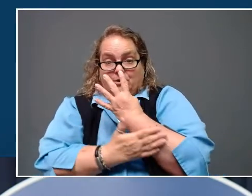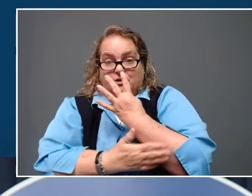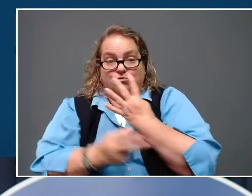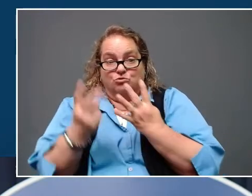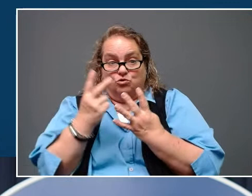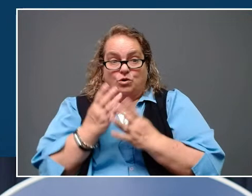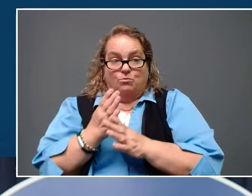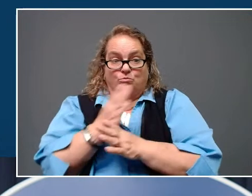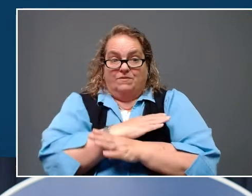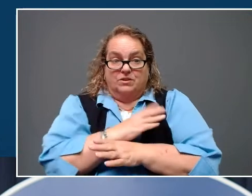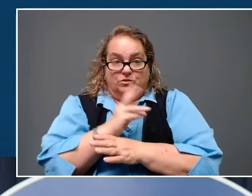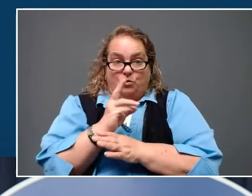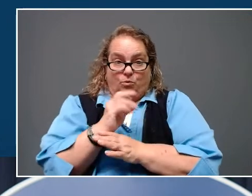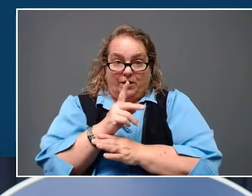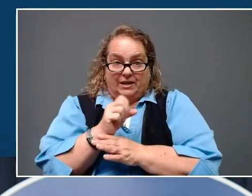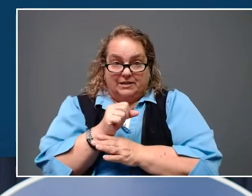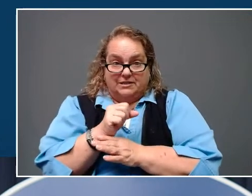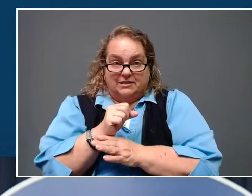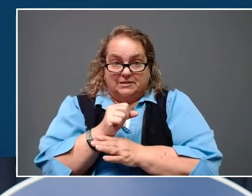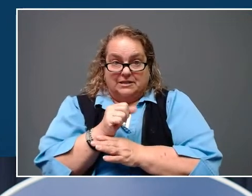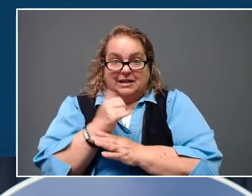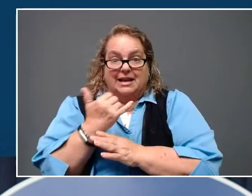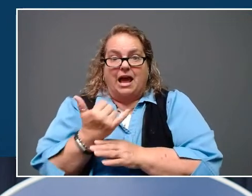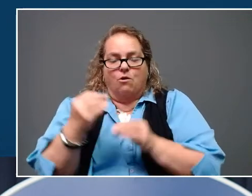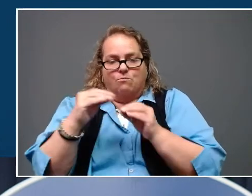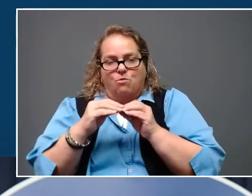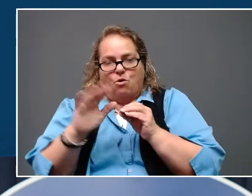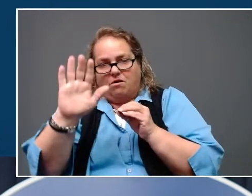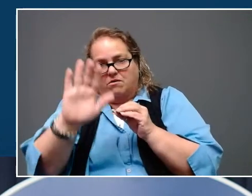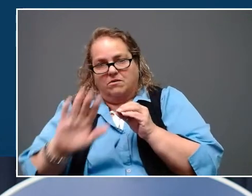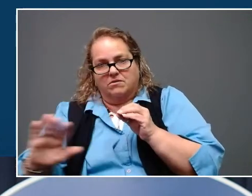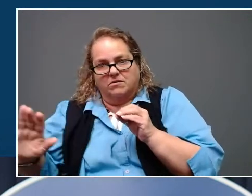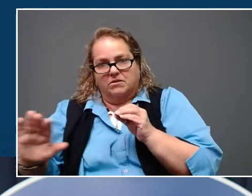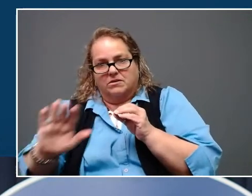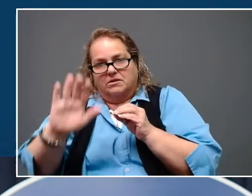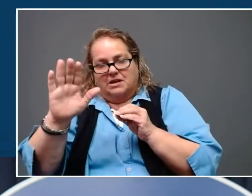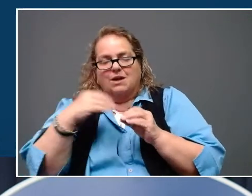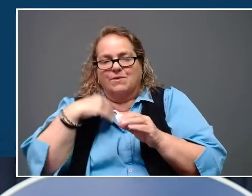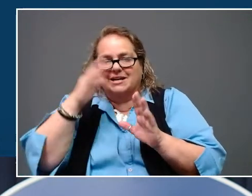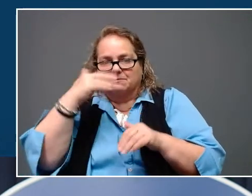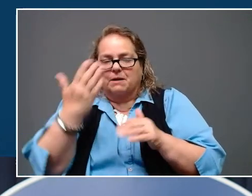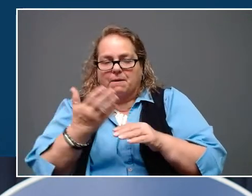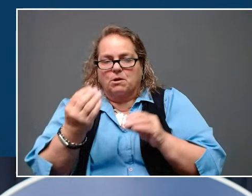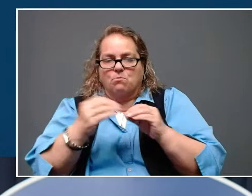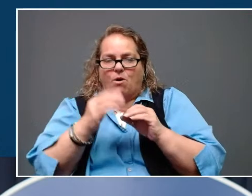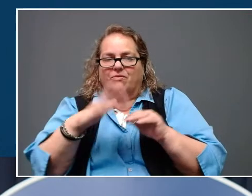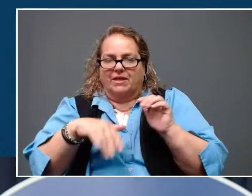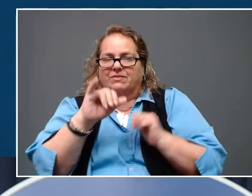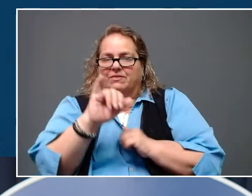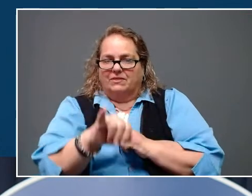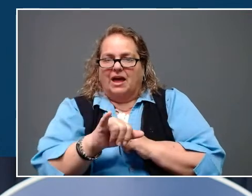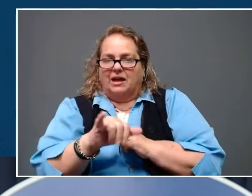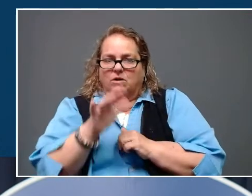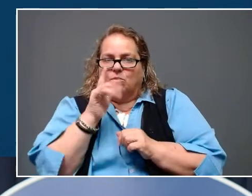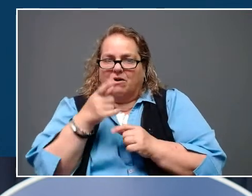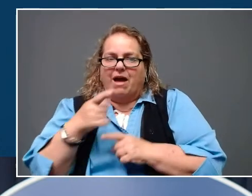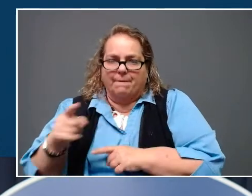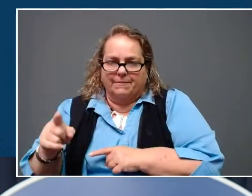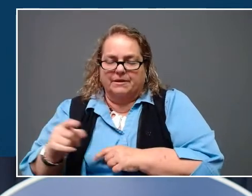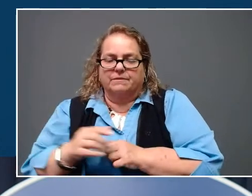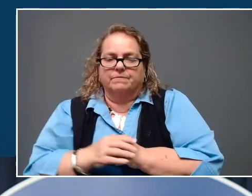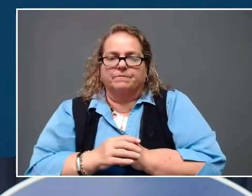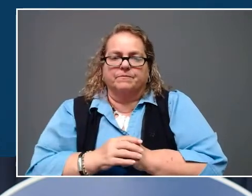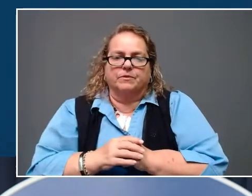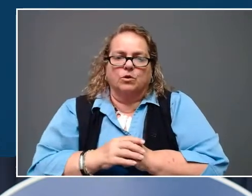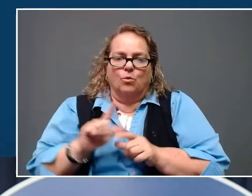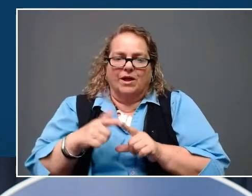weeks, significantly more here. We expect probably more than this, if not at least this amount when the new